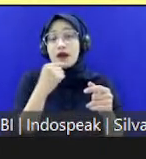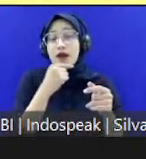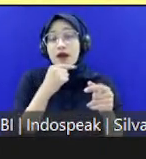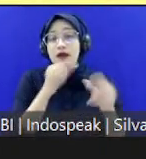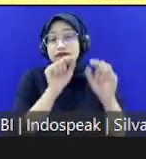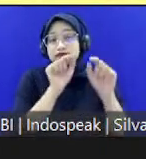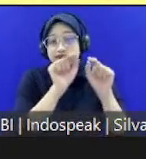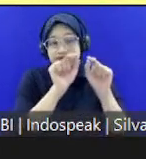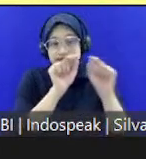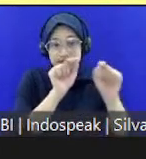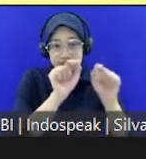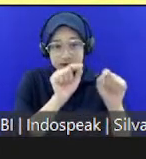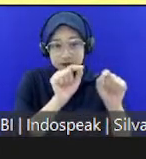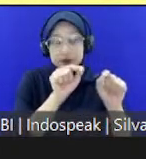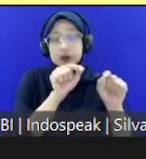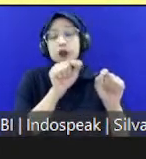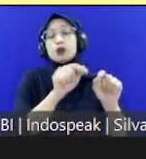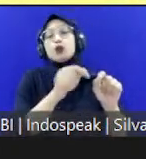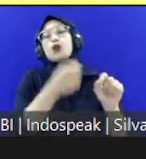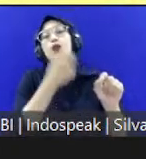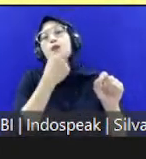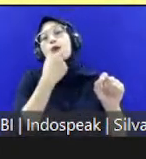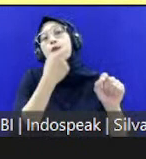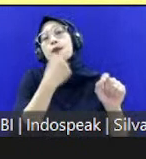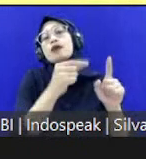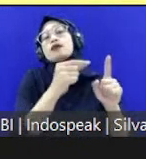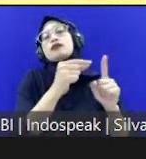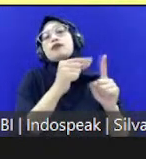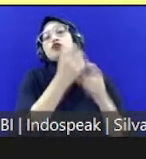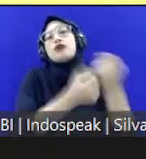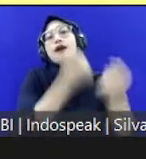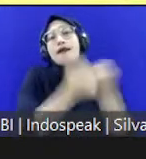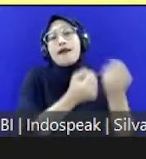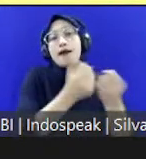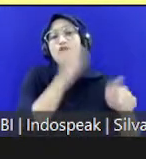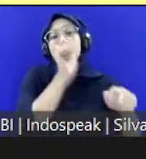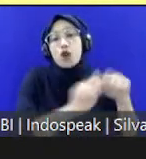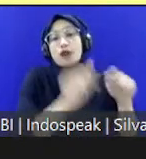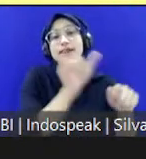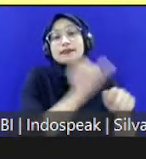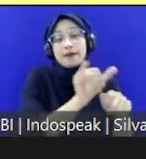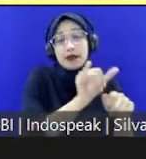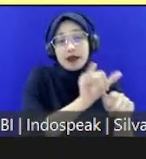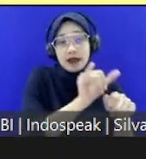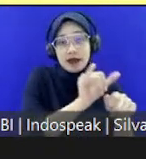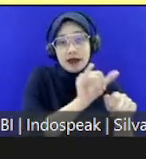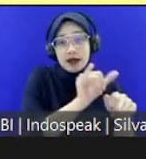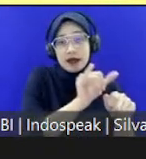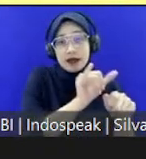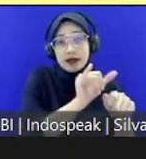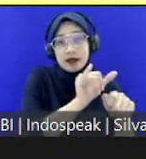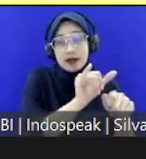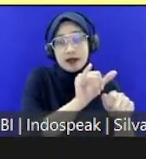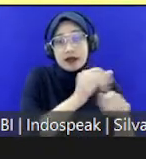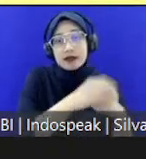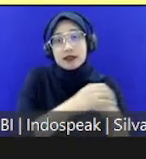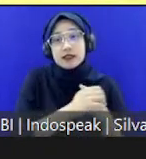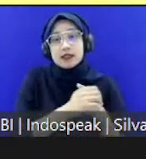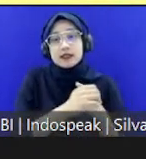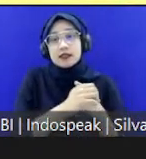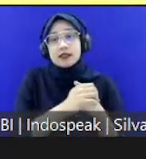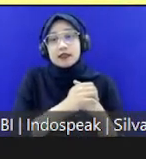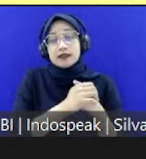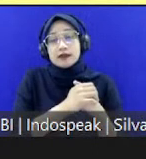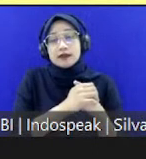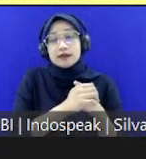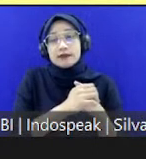by the same companies at different price points. And you can see that they vary almost not at all inequality, they're